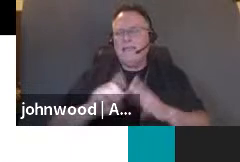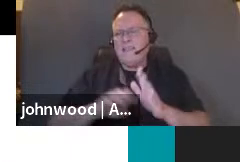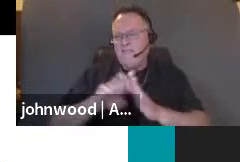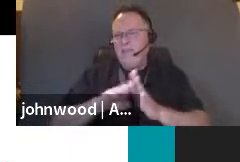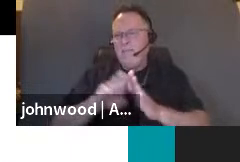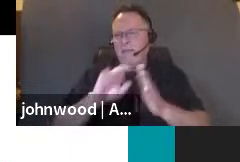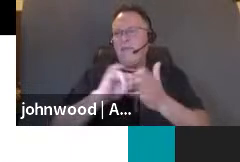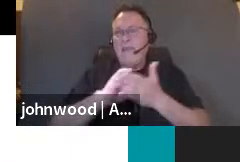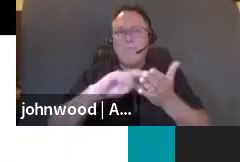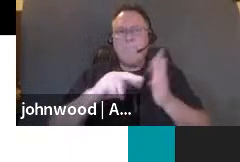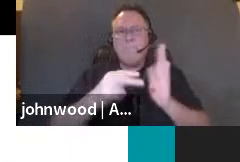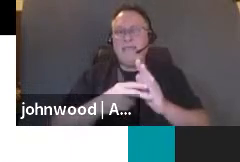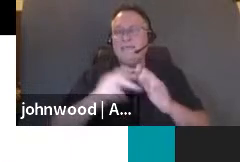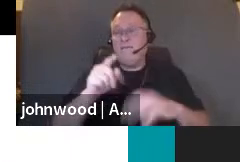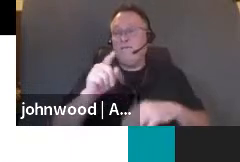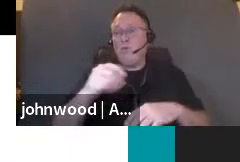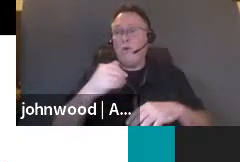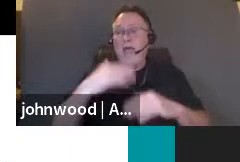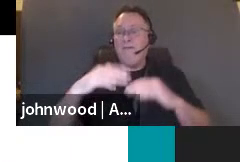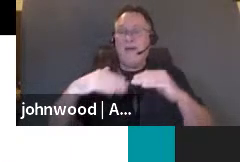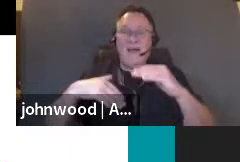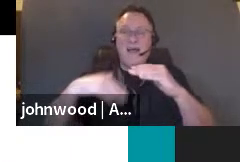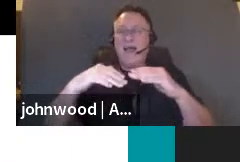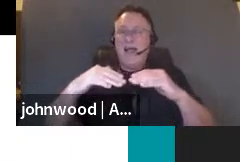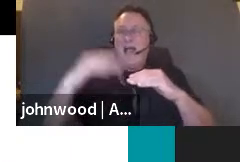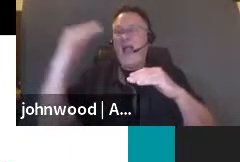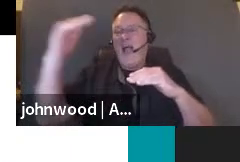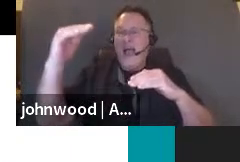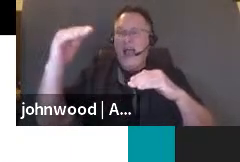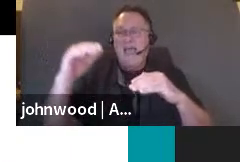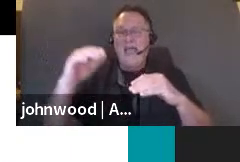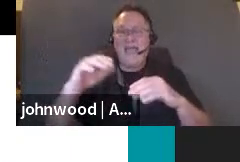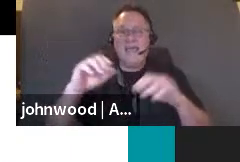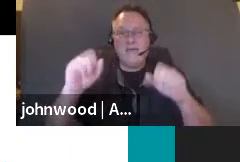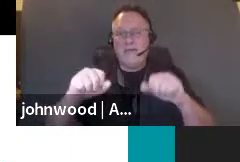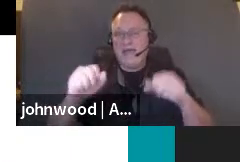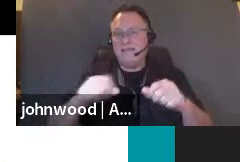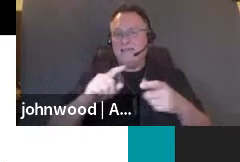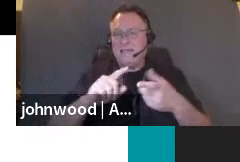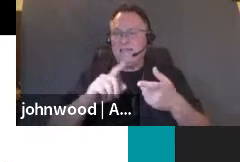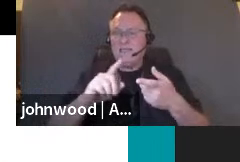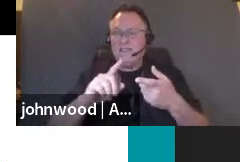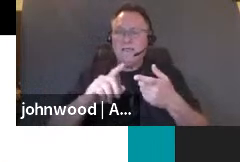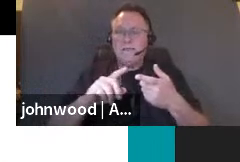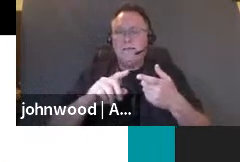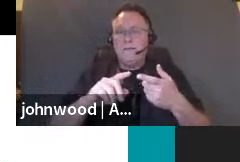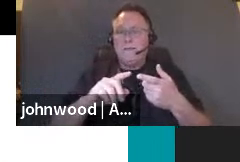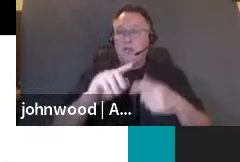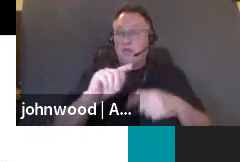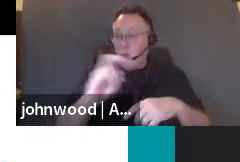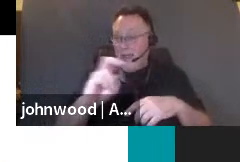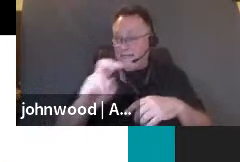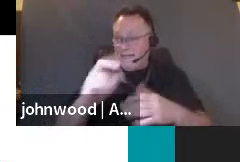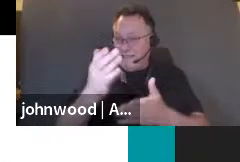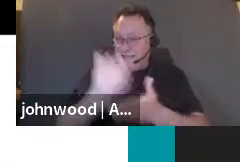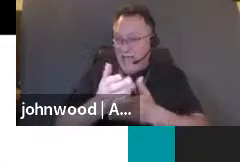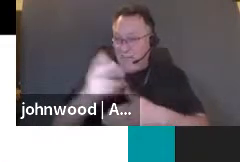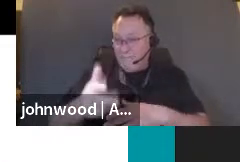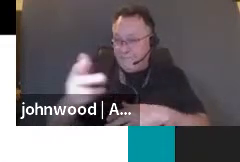that when you have a high capacity transit stop, we tend to see higher density of development along those stops.